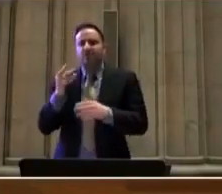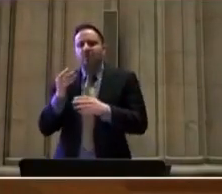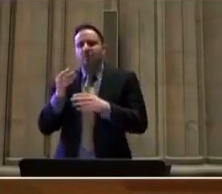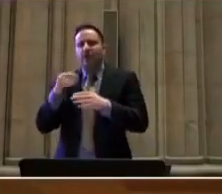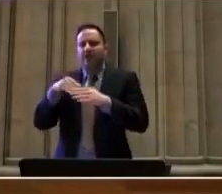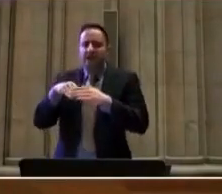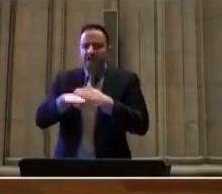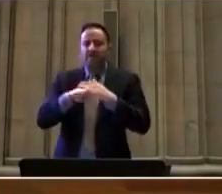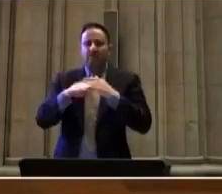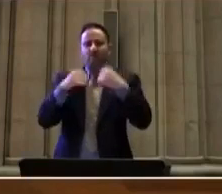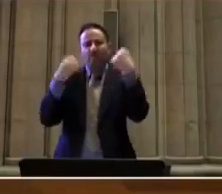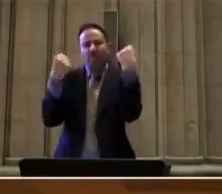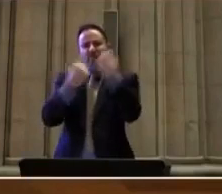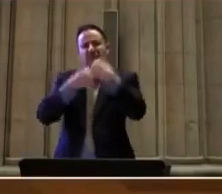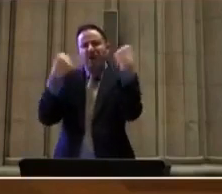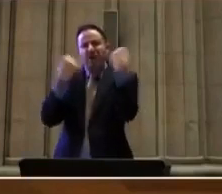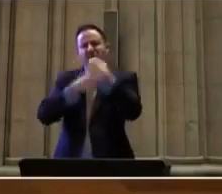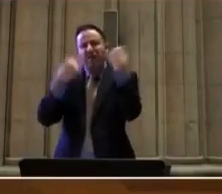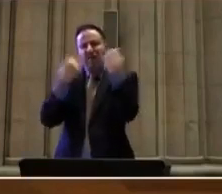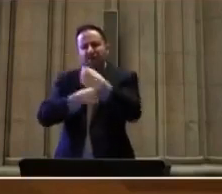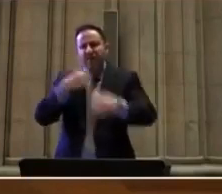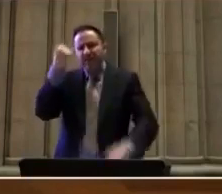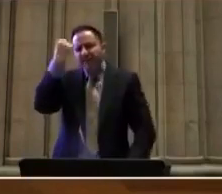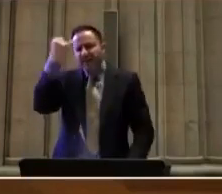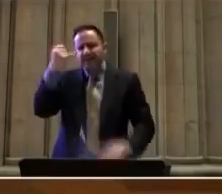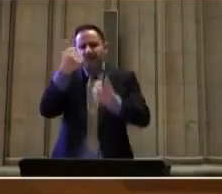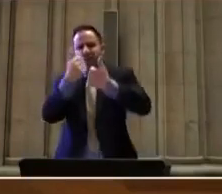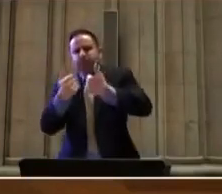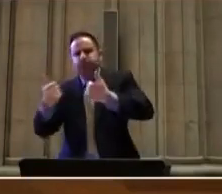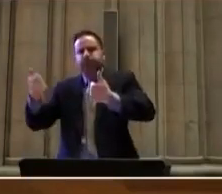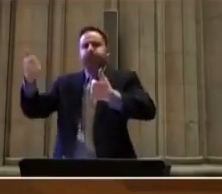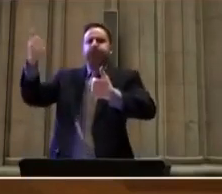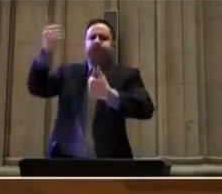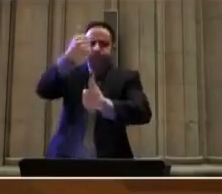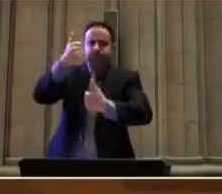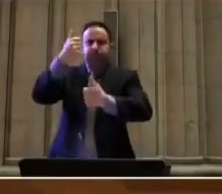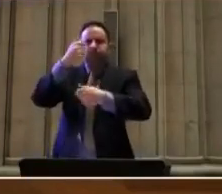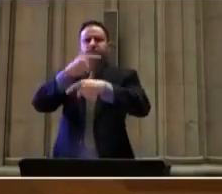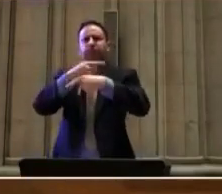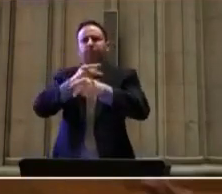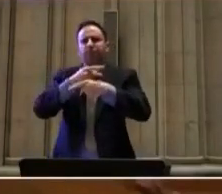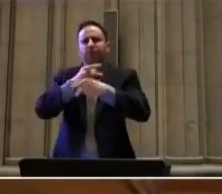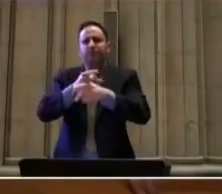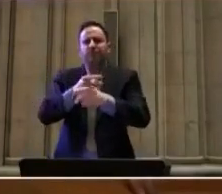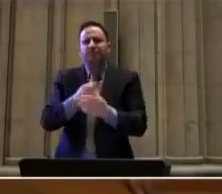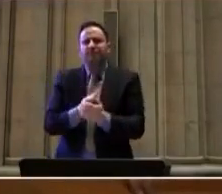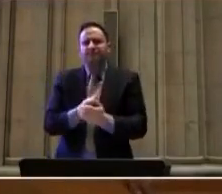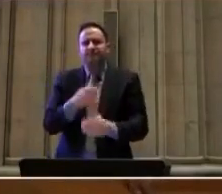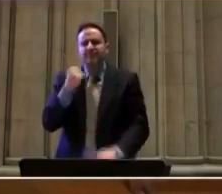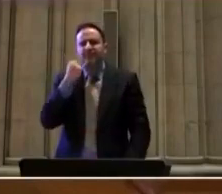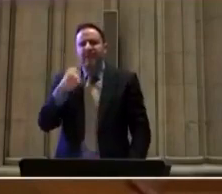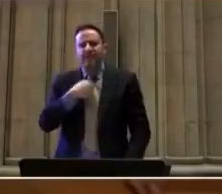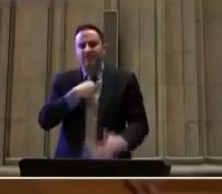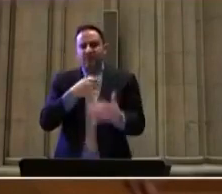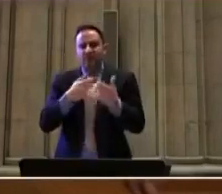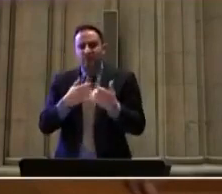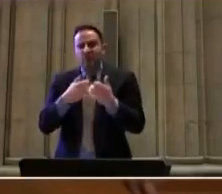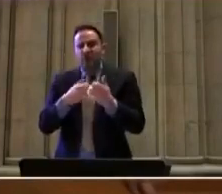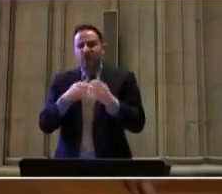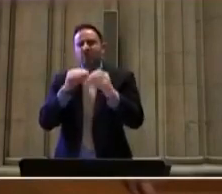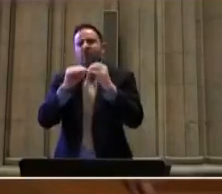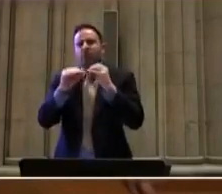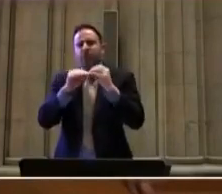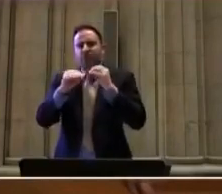inevitable violence that ideas of supremacy always produce. If we want to come out of this jam and